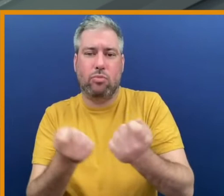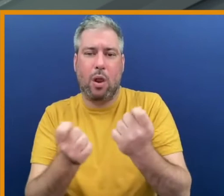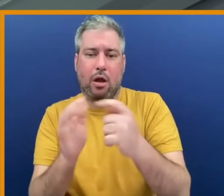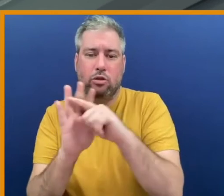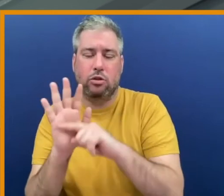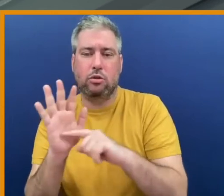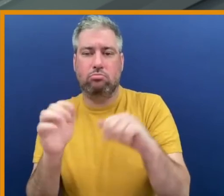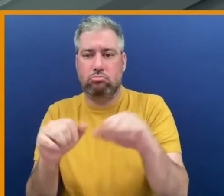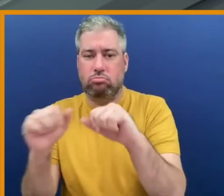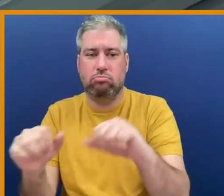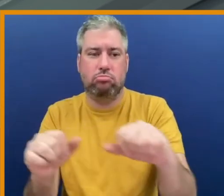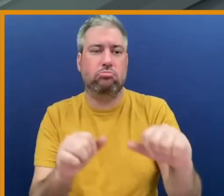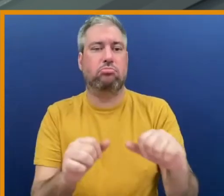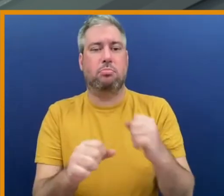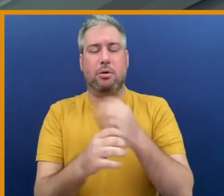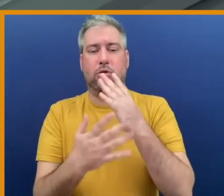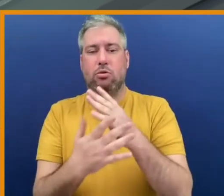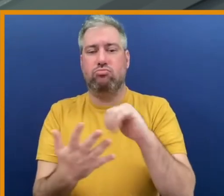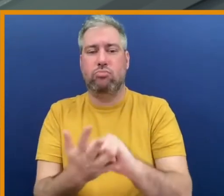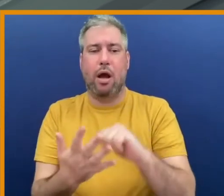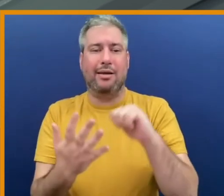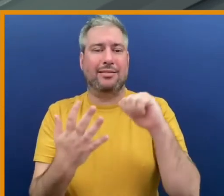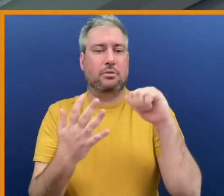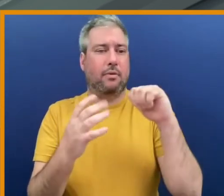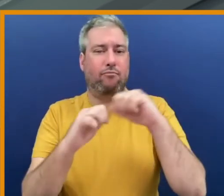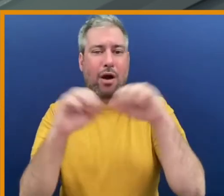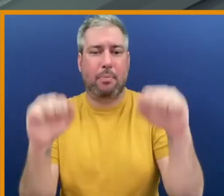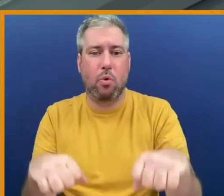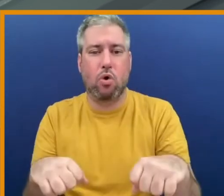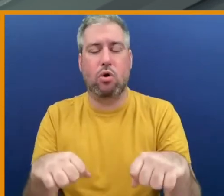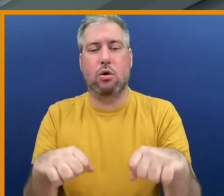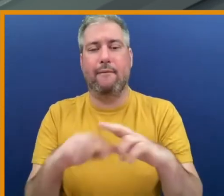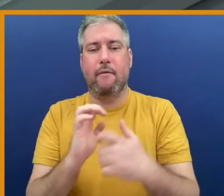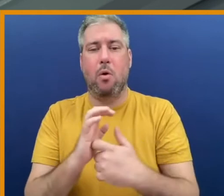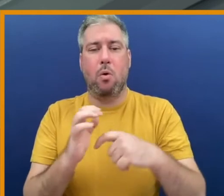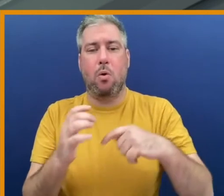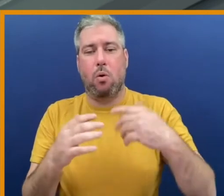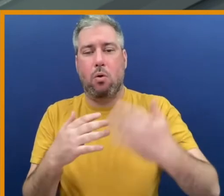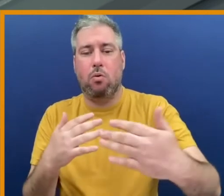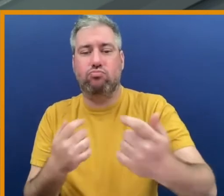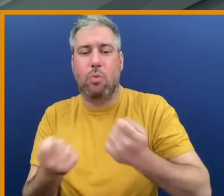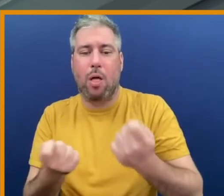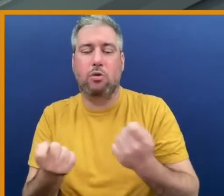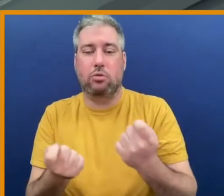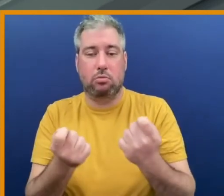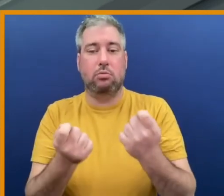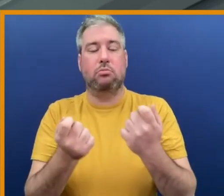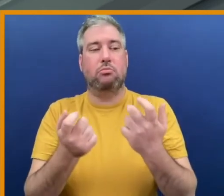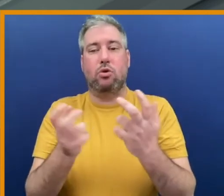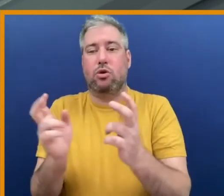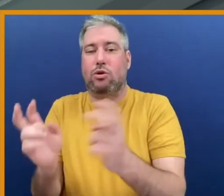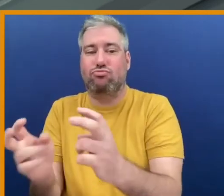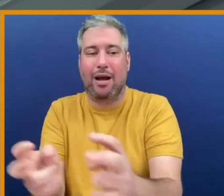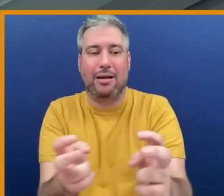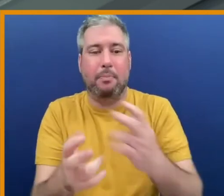frameworks for regulation constraining the behaviour of those in power. And this sort of